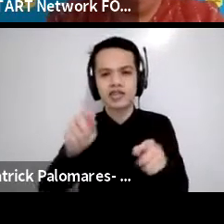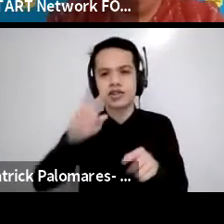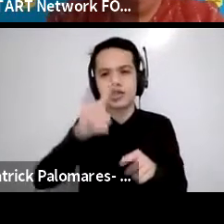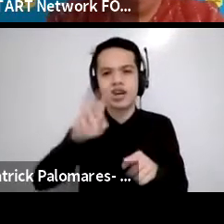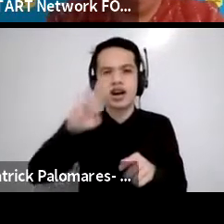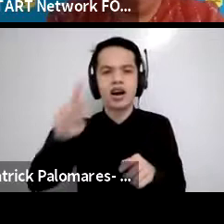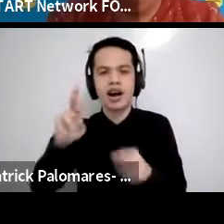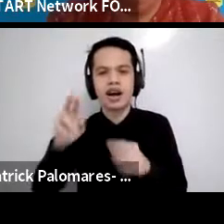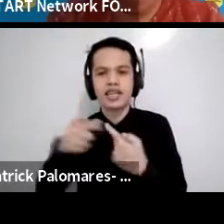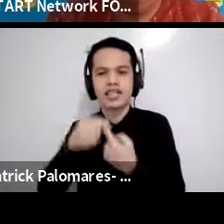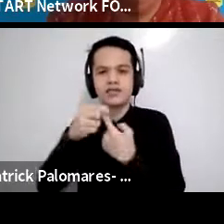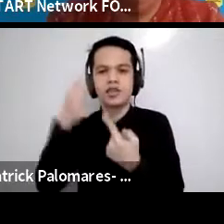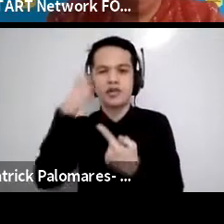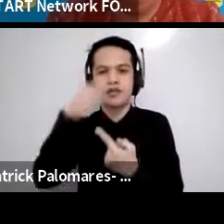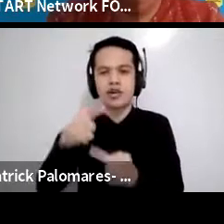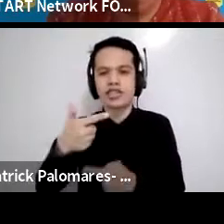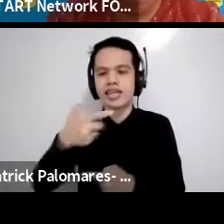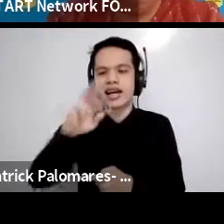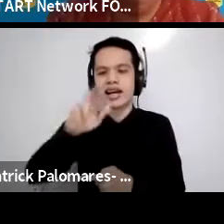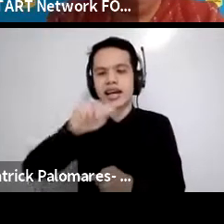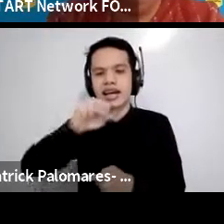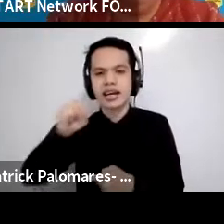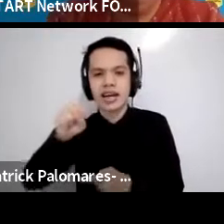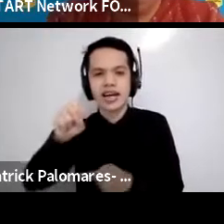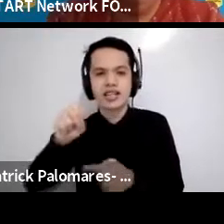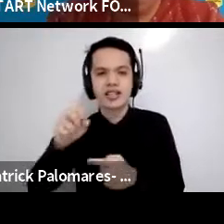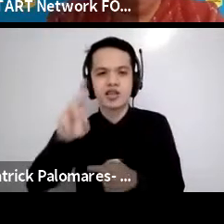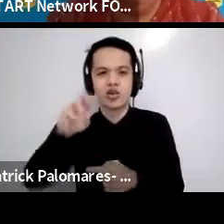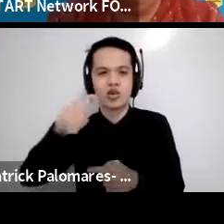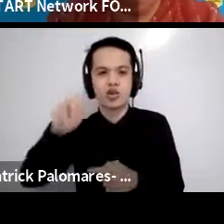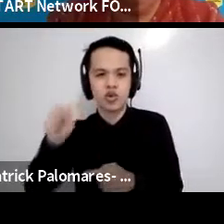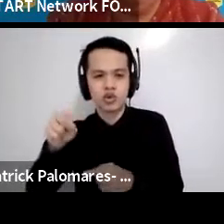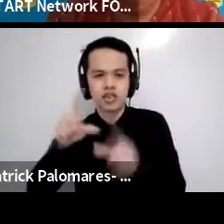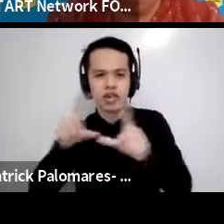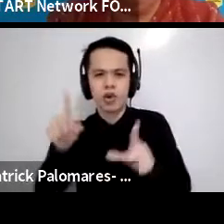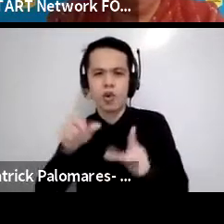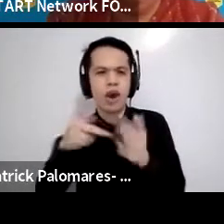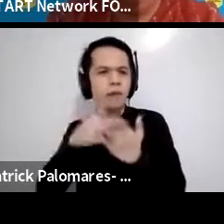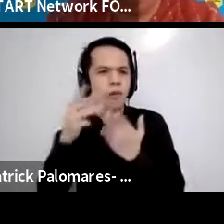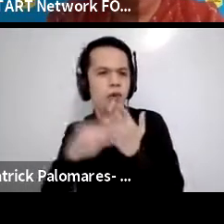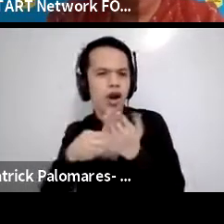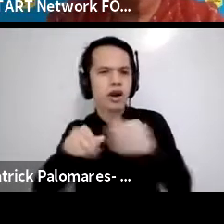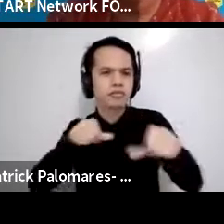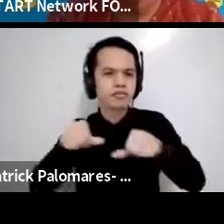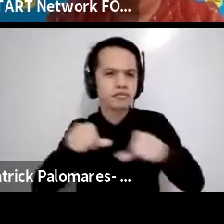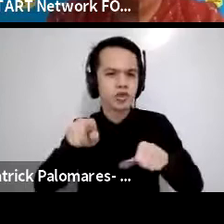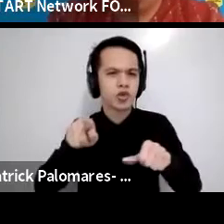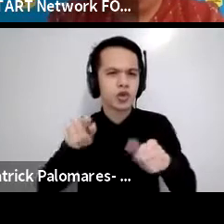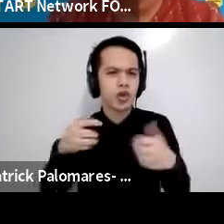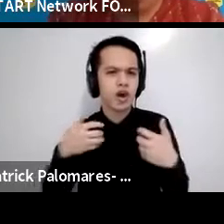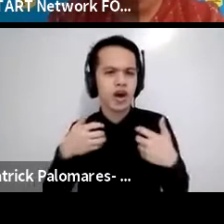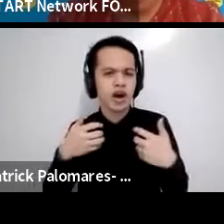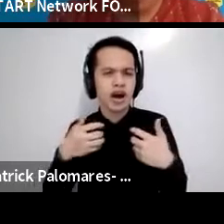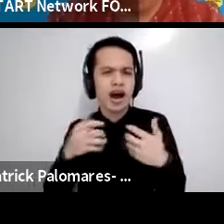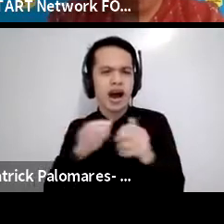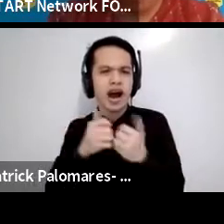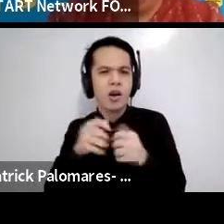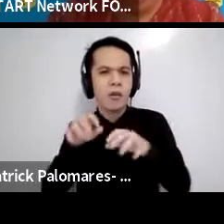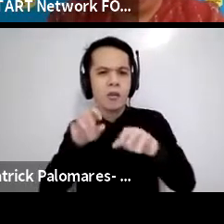especially in the grassroots level? What practical plans, programs, and activities do you have to address it?